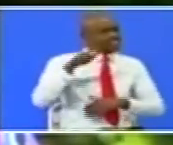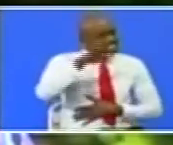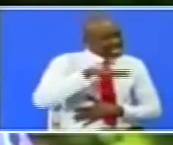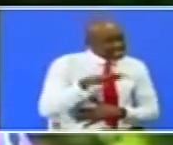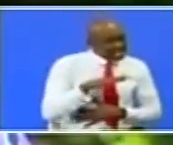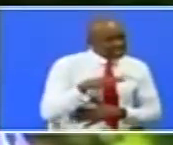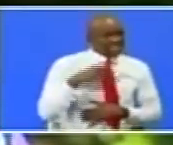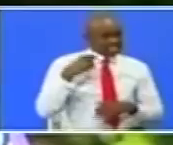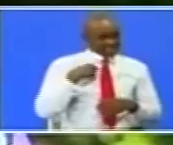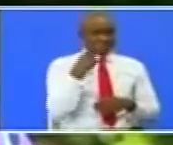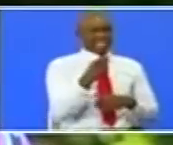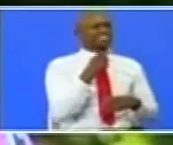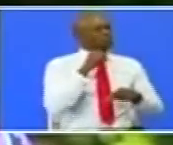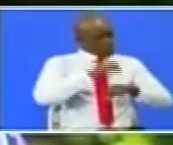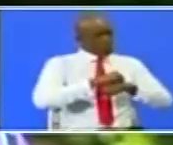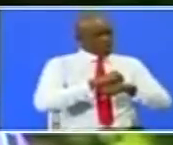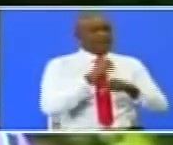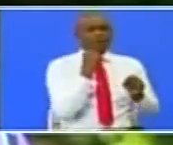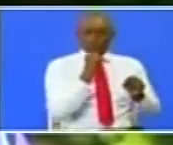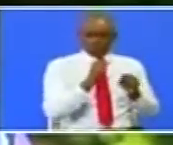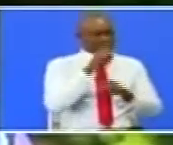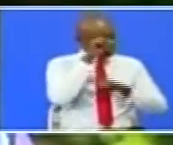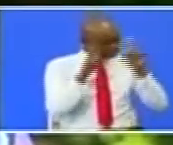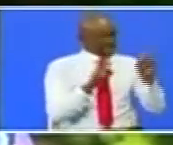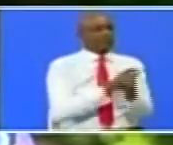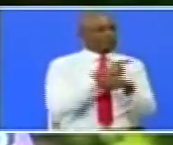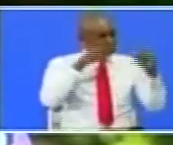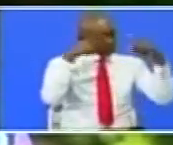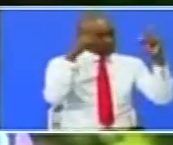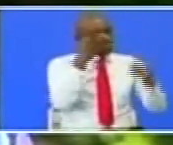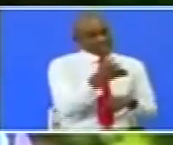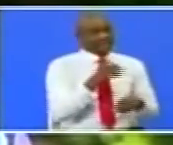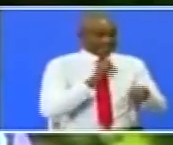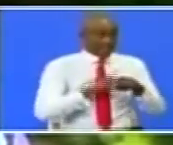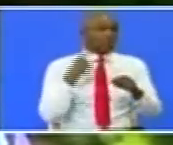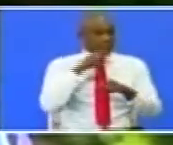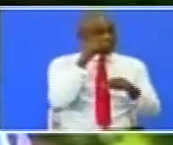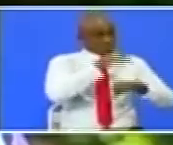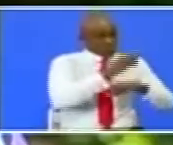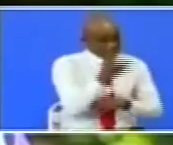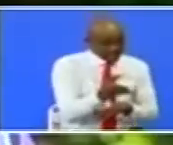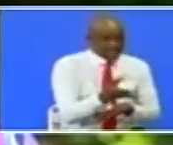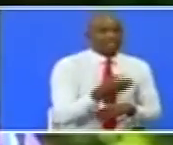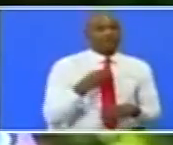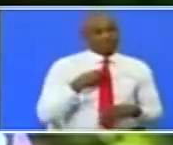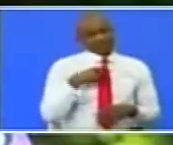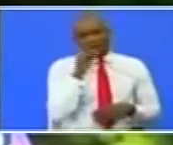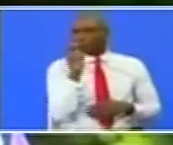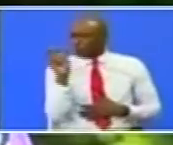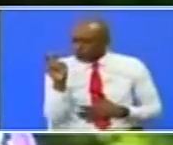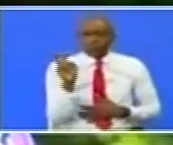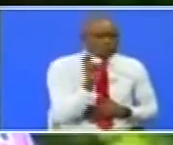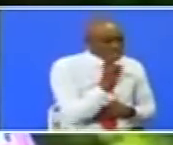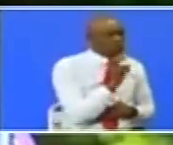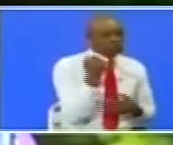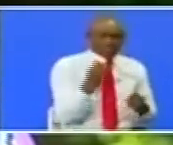We're looking for a school that performs well academically. And even when we went there and we saw for ourselves how the children